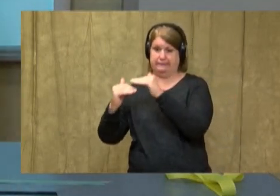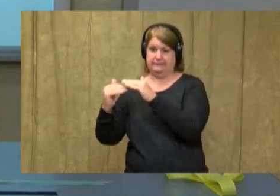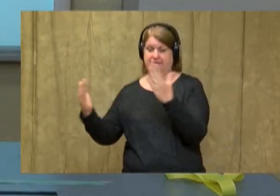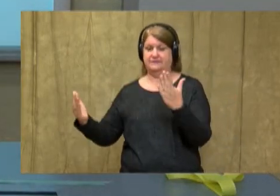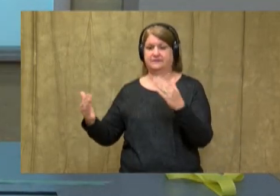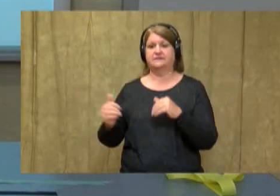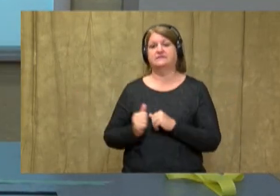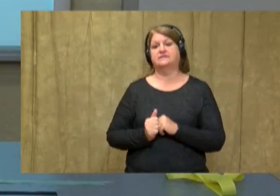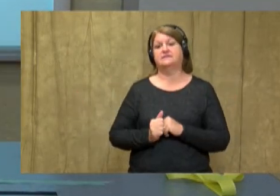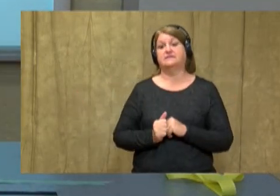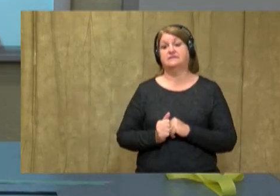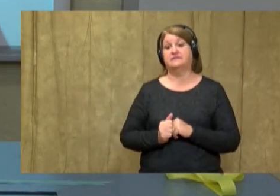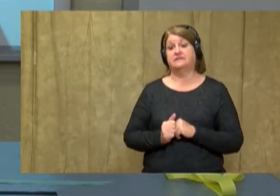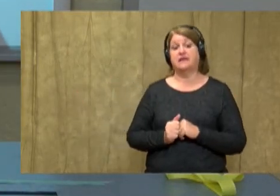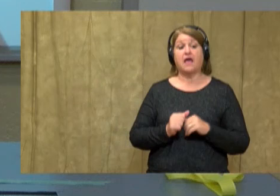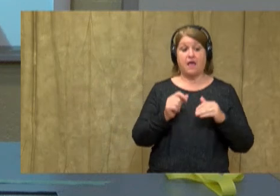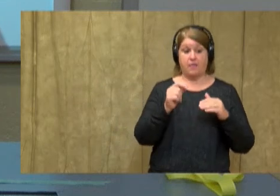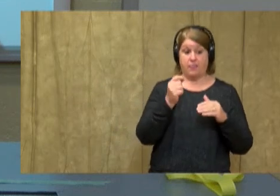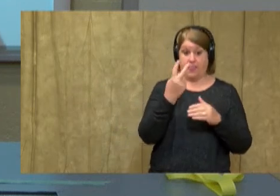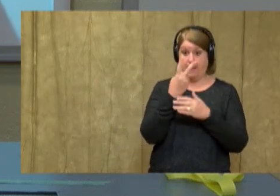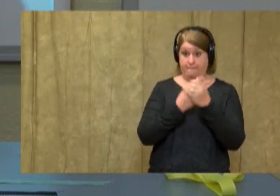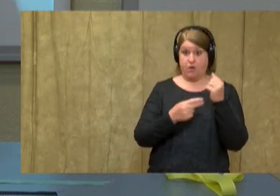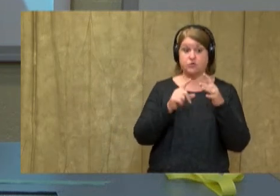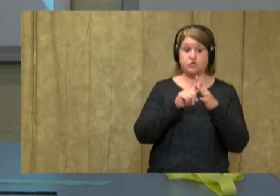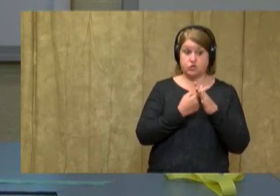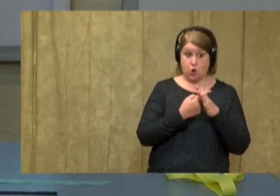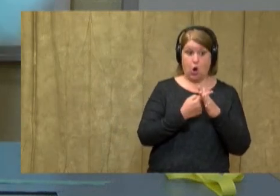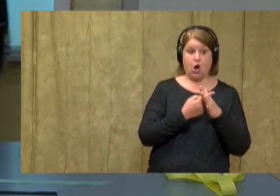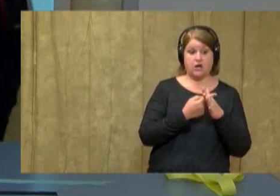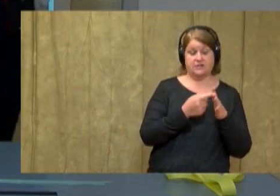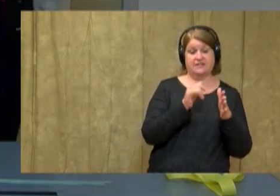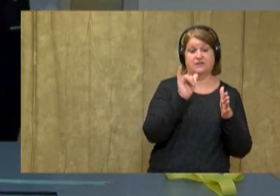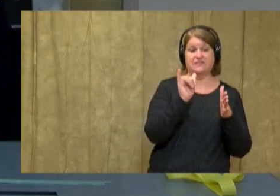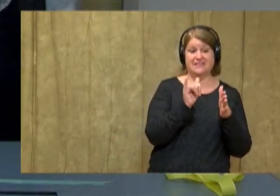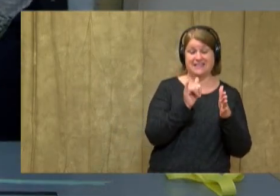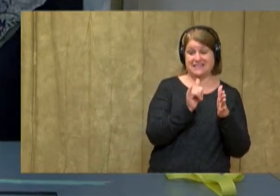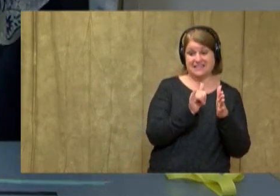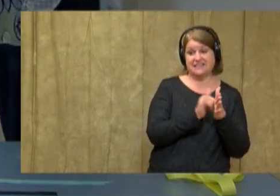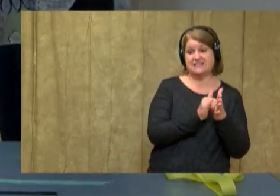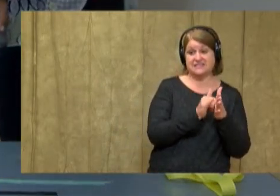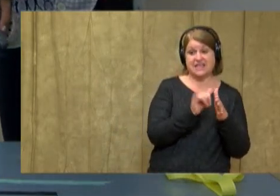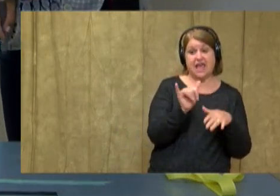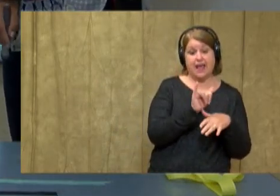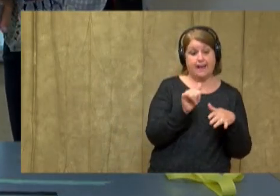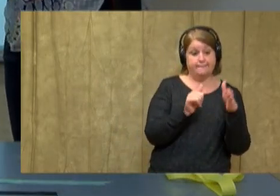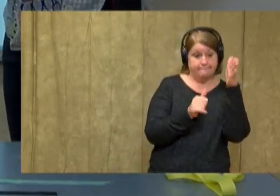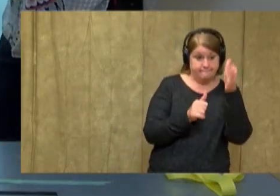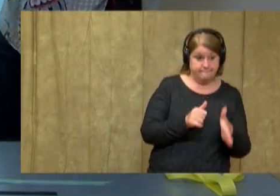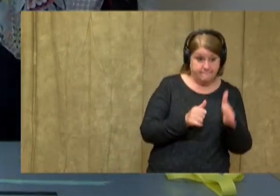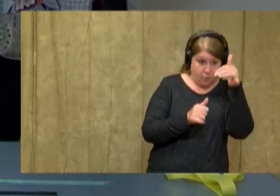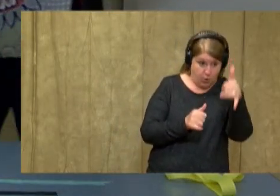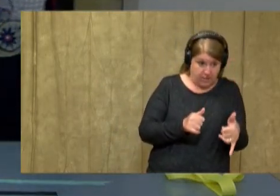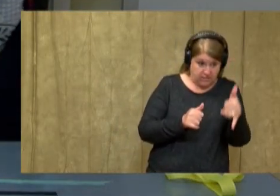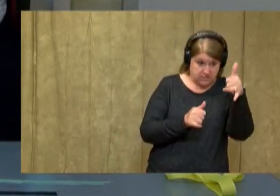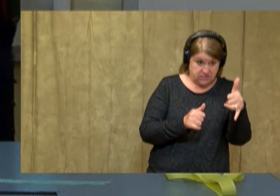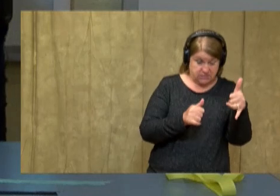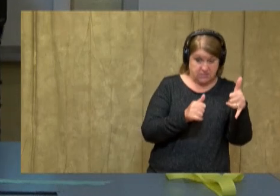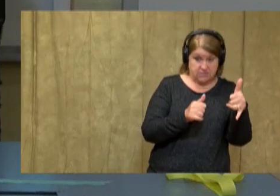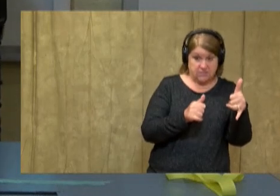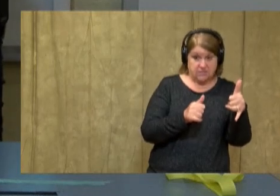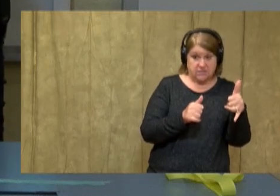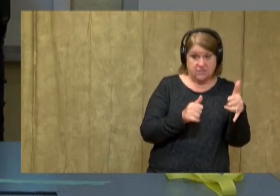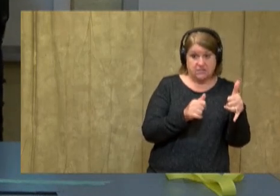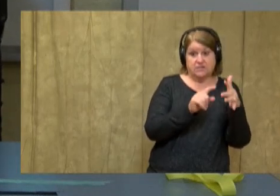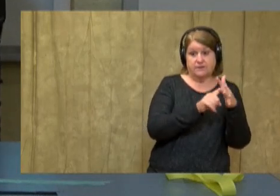They do both start at the same point if you thought that, but no, the unit measure